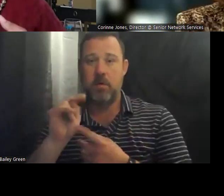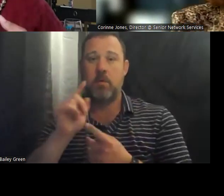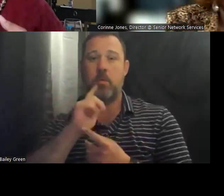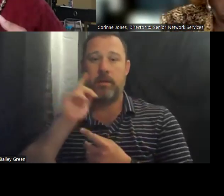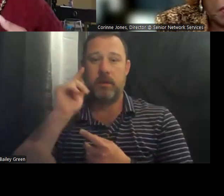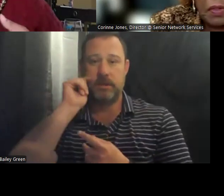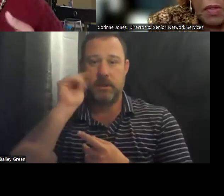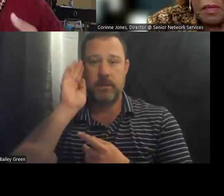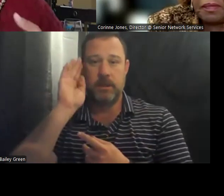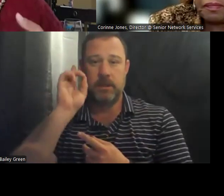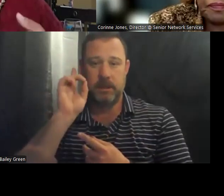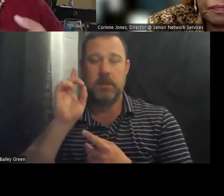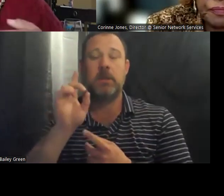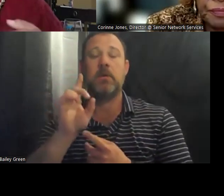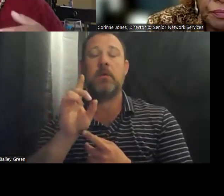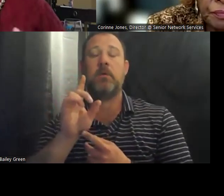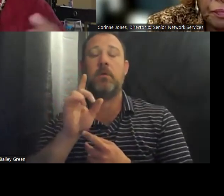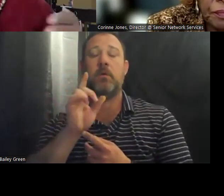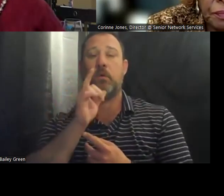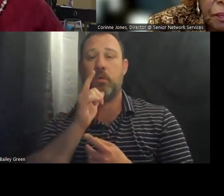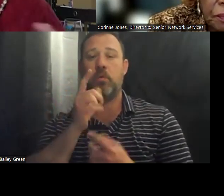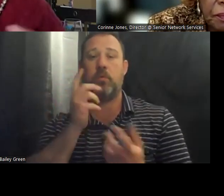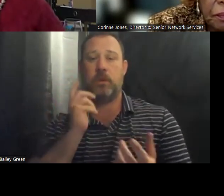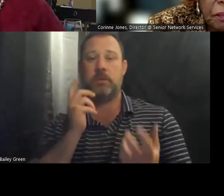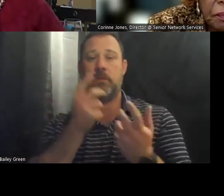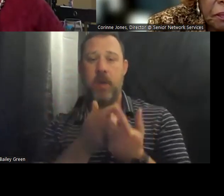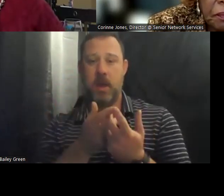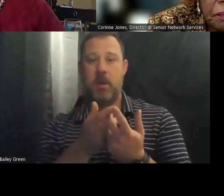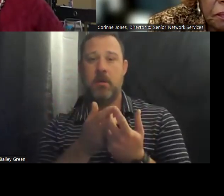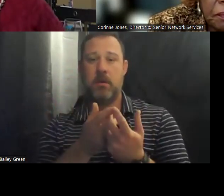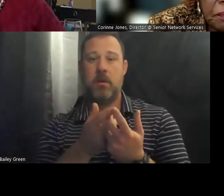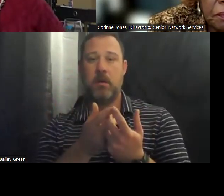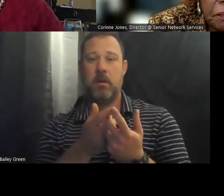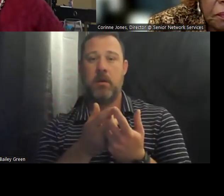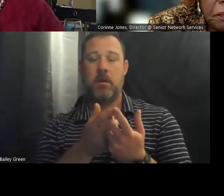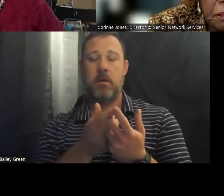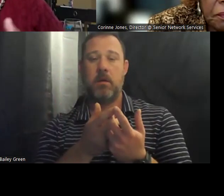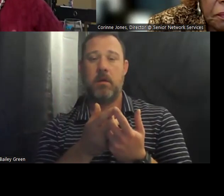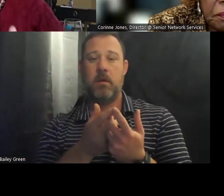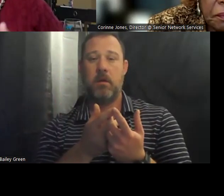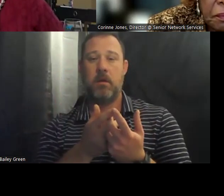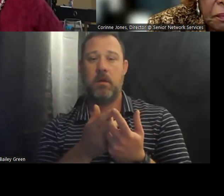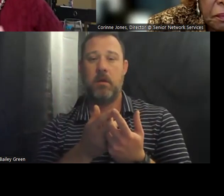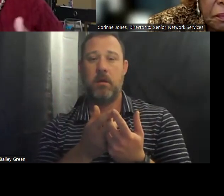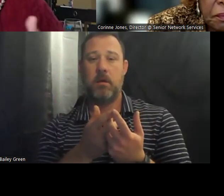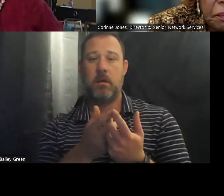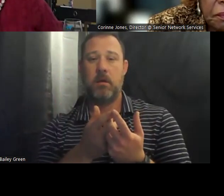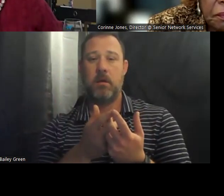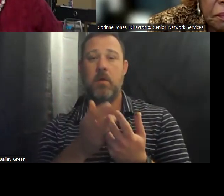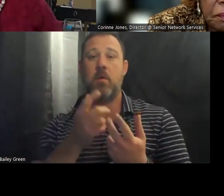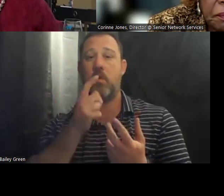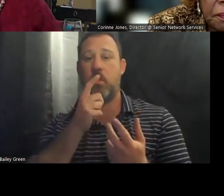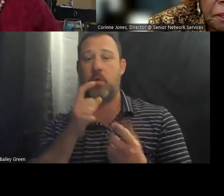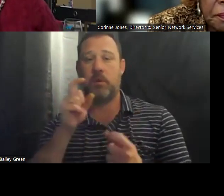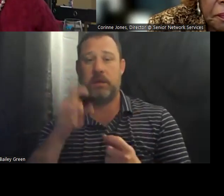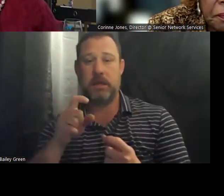brain injury who was matched with another individual in the community, older adult, who needed